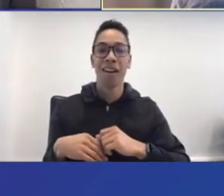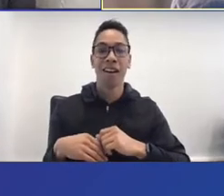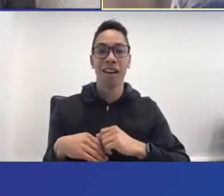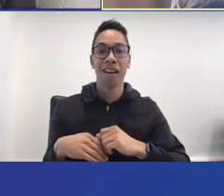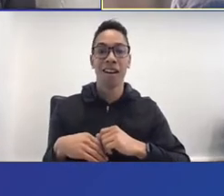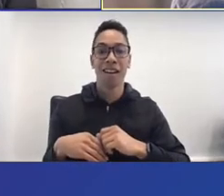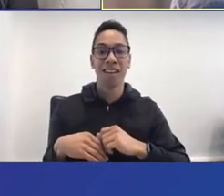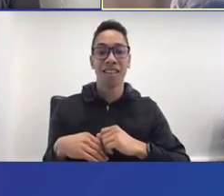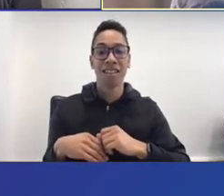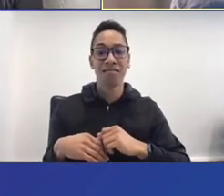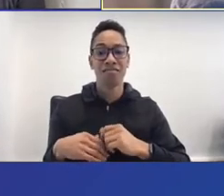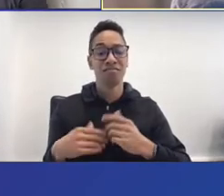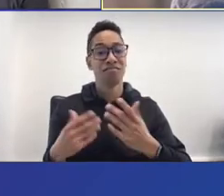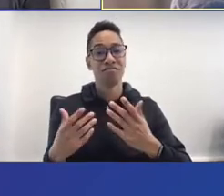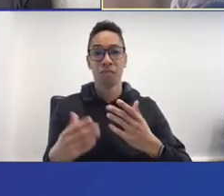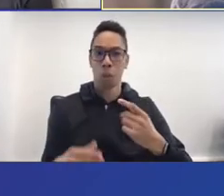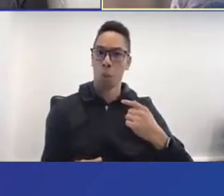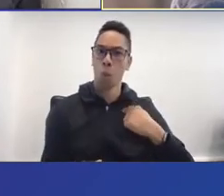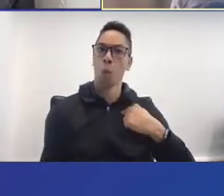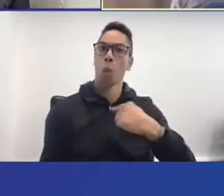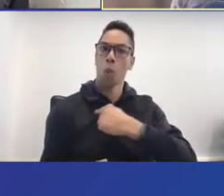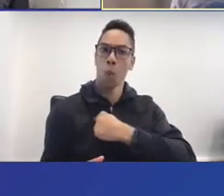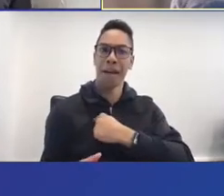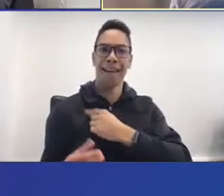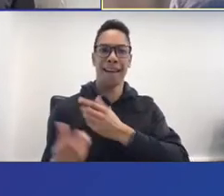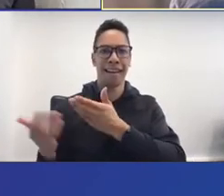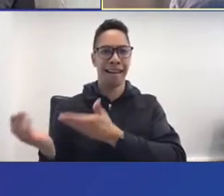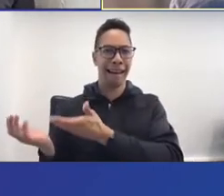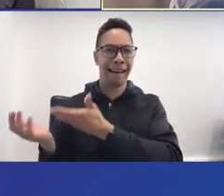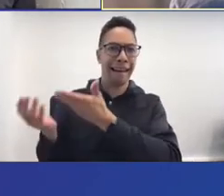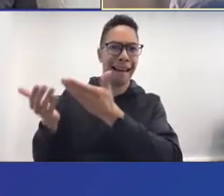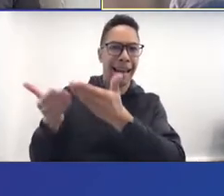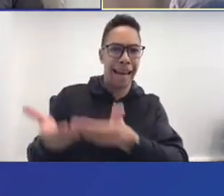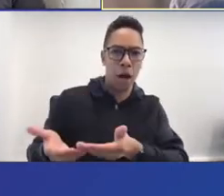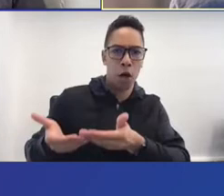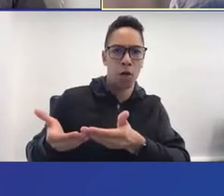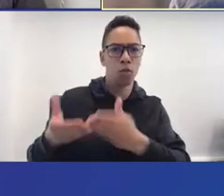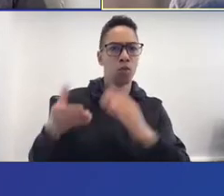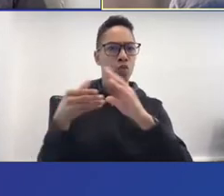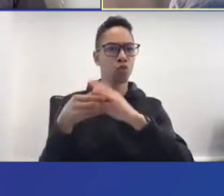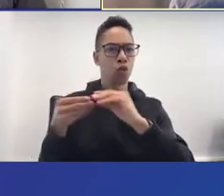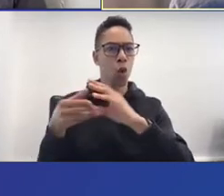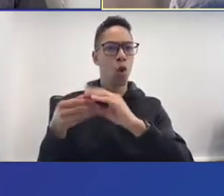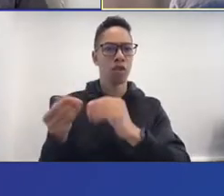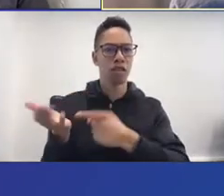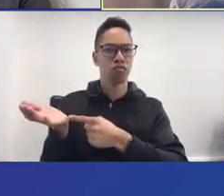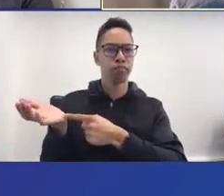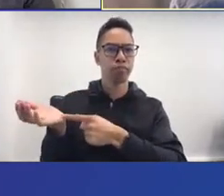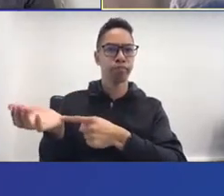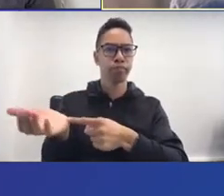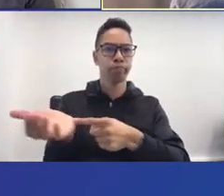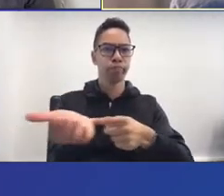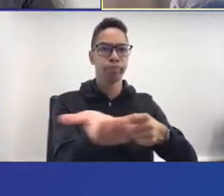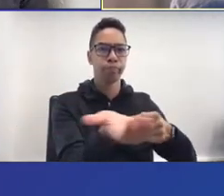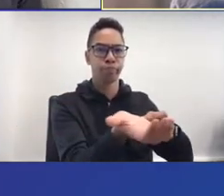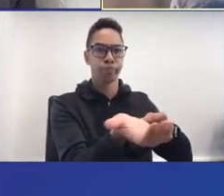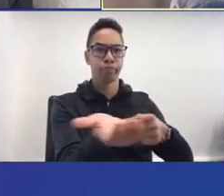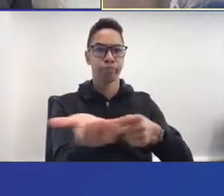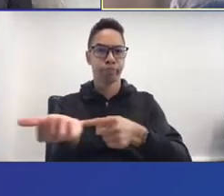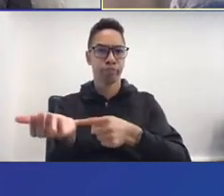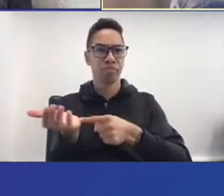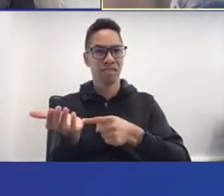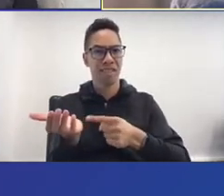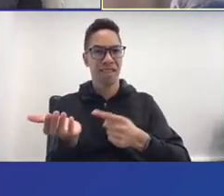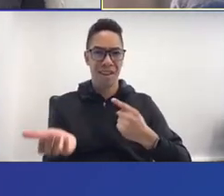it's, you know, we are the carrier of these. We are, you know, as members of cultures